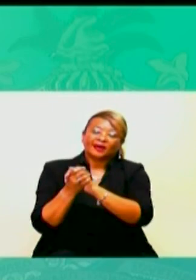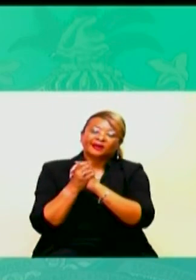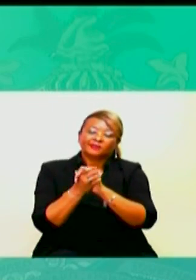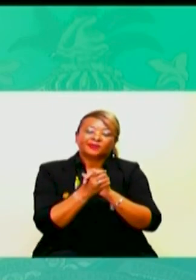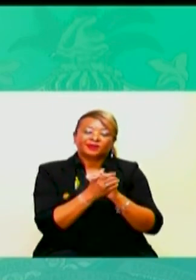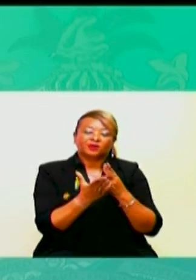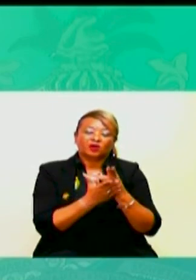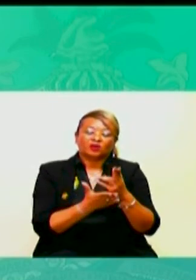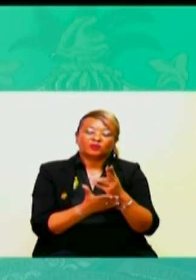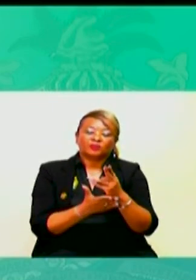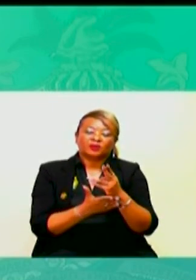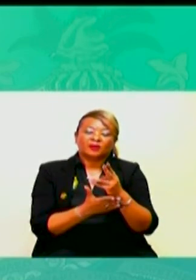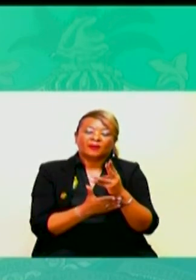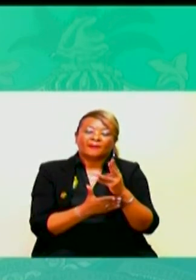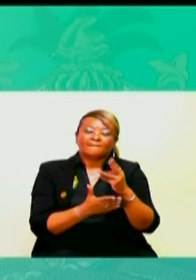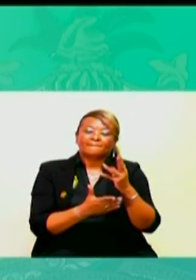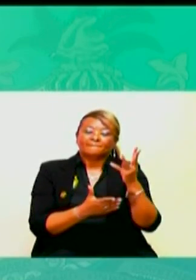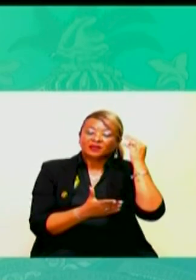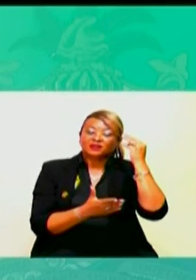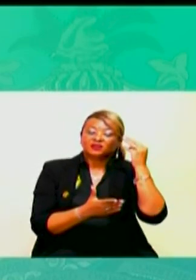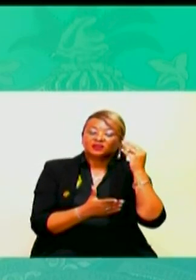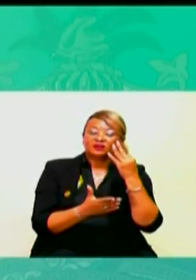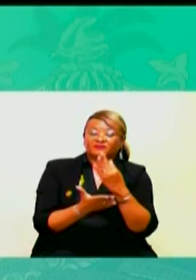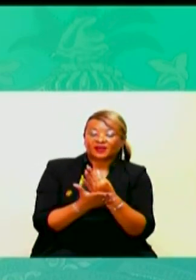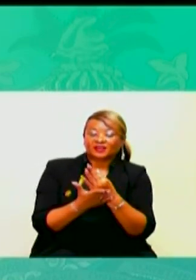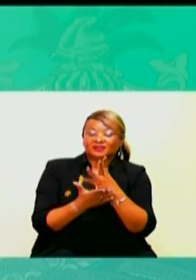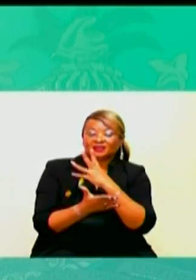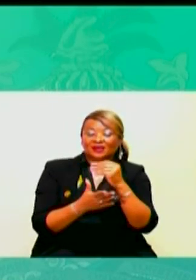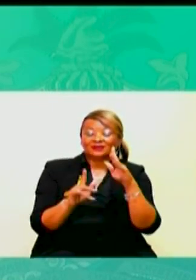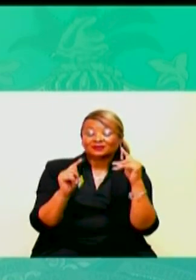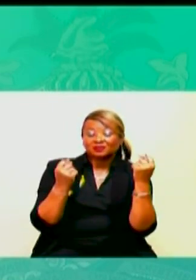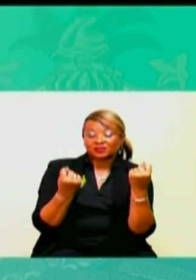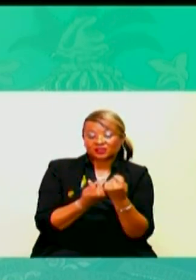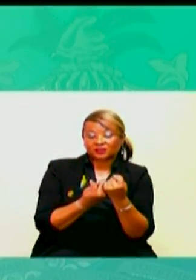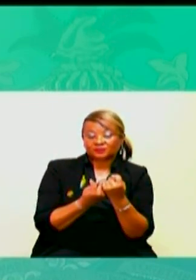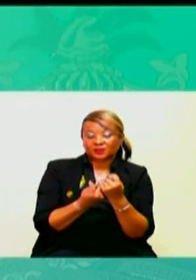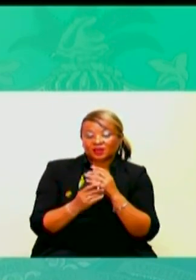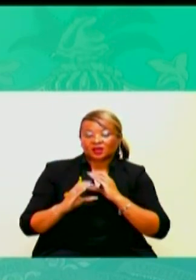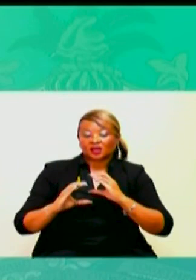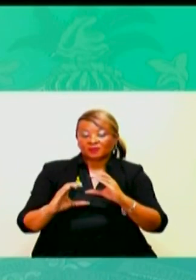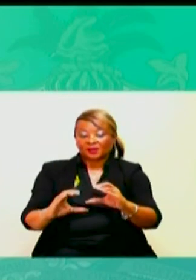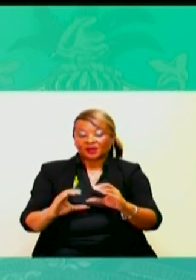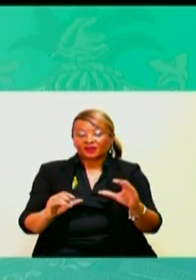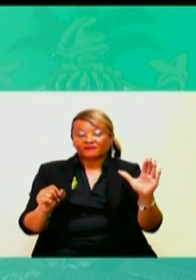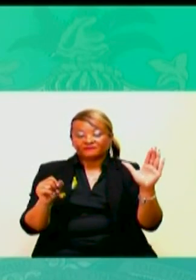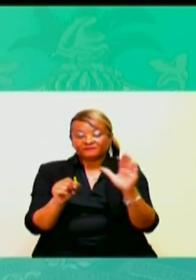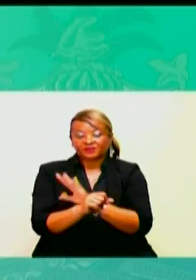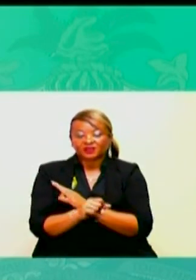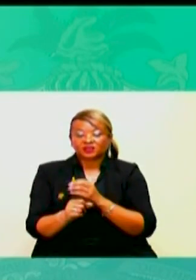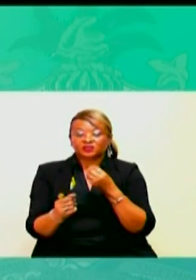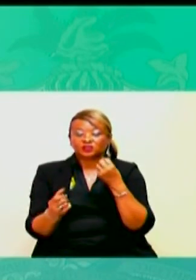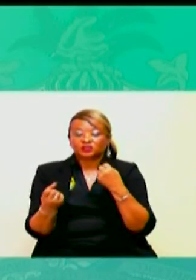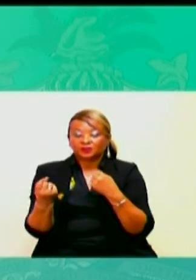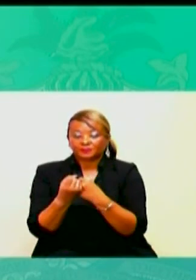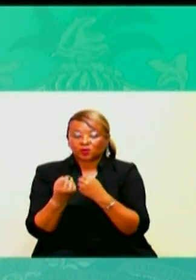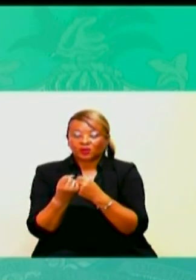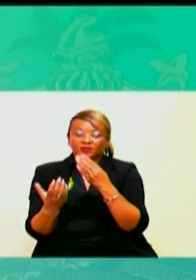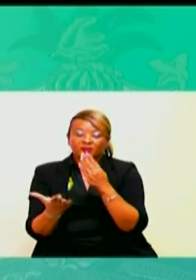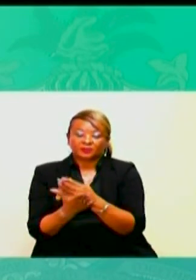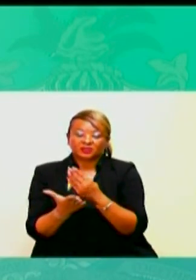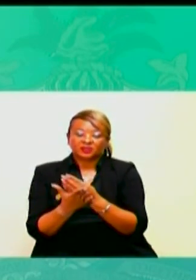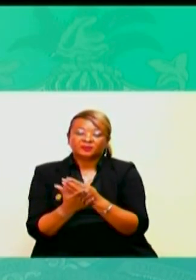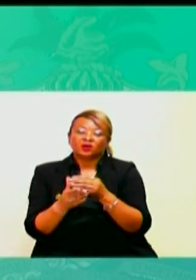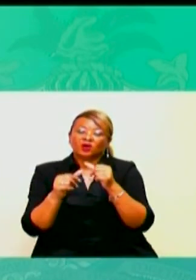Honorable Minister of Finance and his dedicated team. Carmichael, fully supports this budget. May